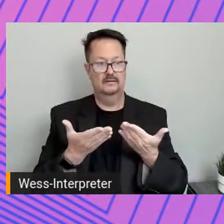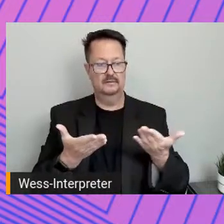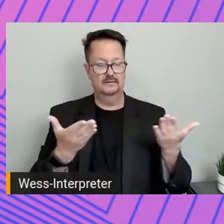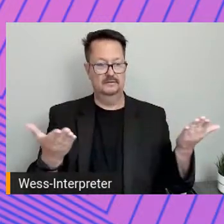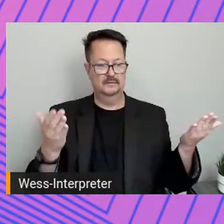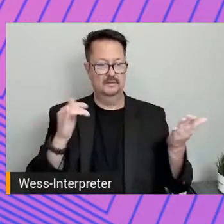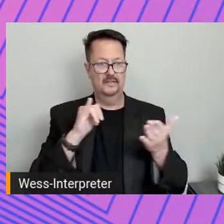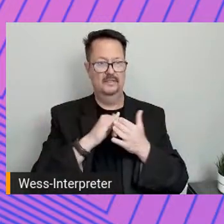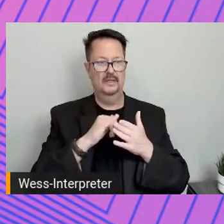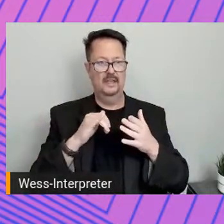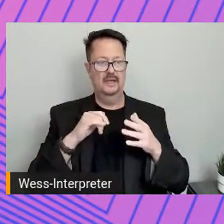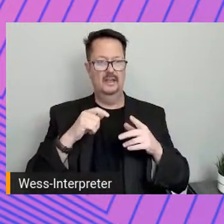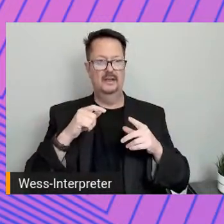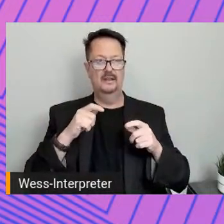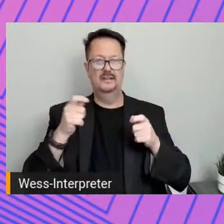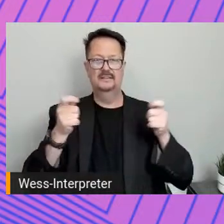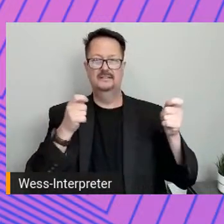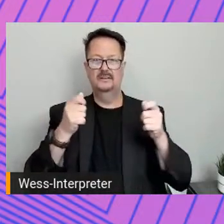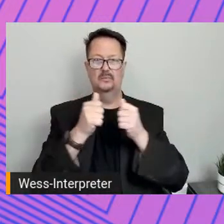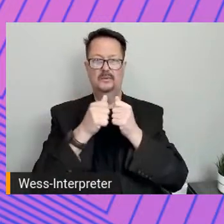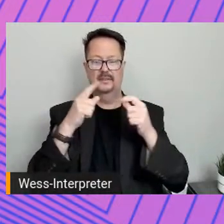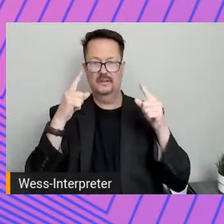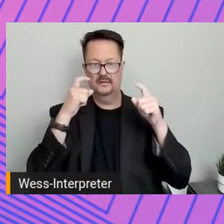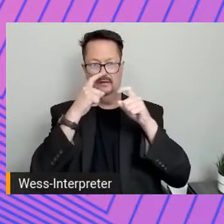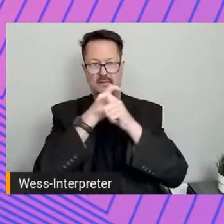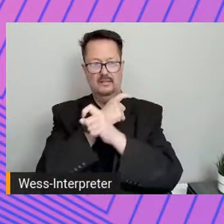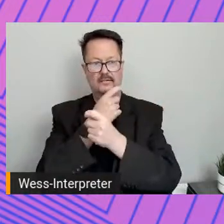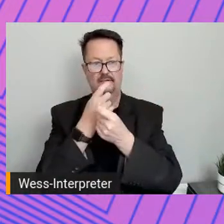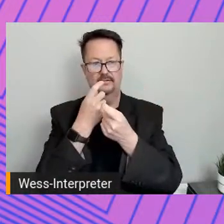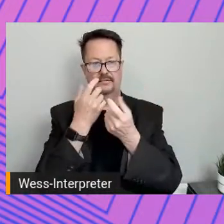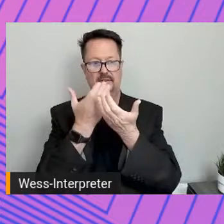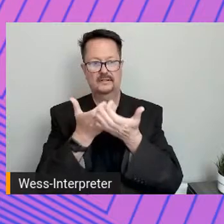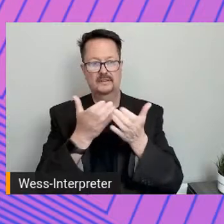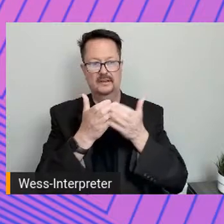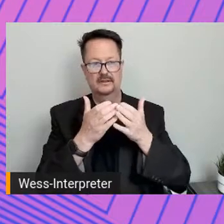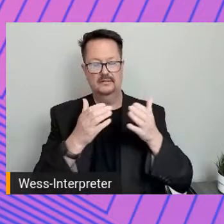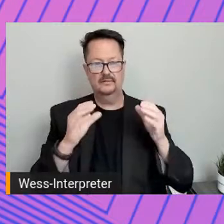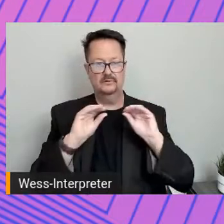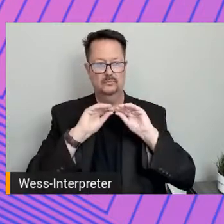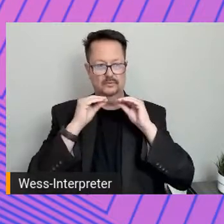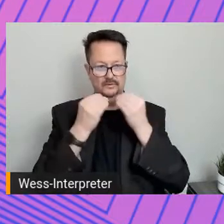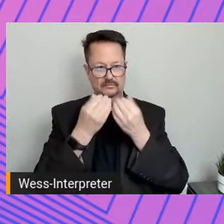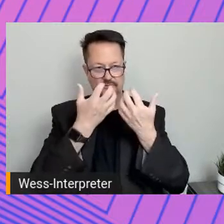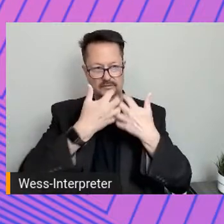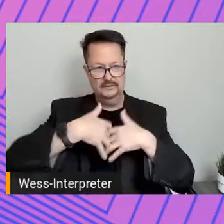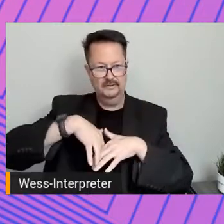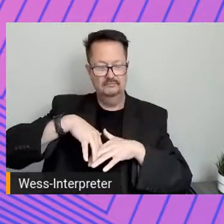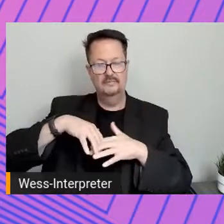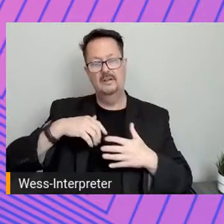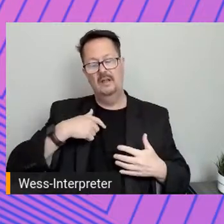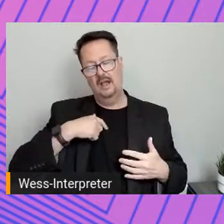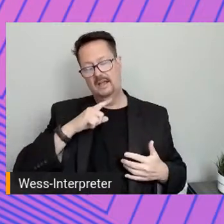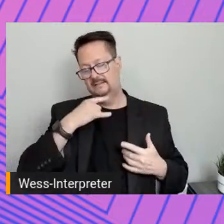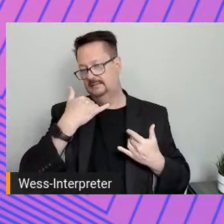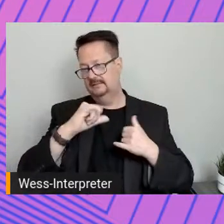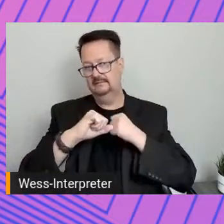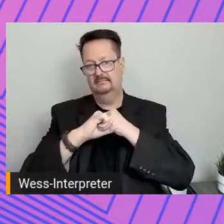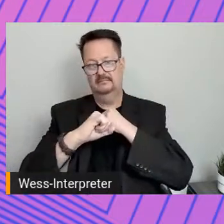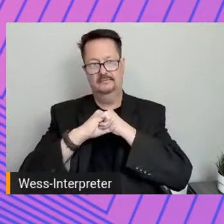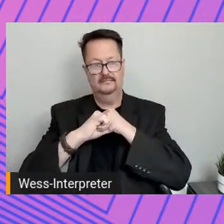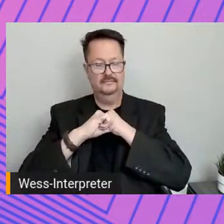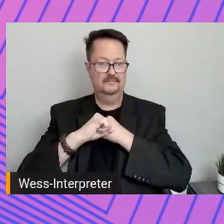the complexities of container orchestration. So to date, I still advocate for it a lot because I think it's an excellent